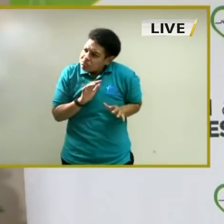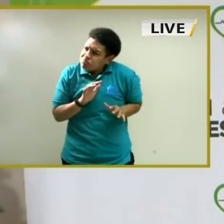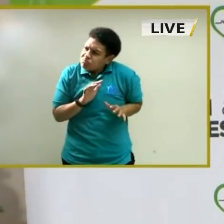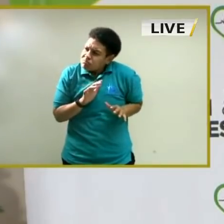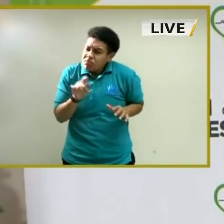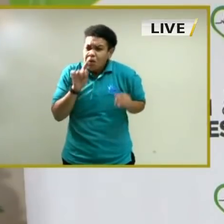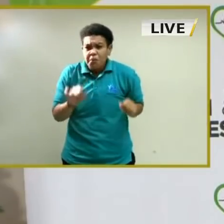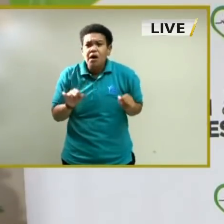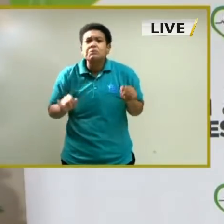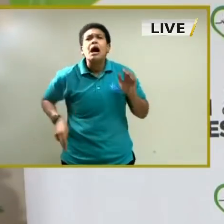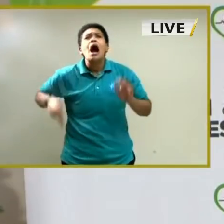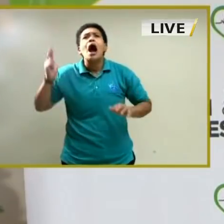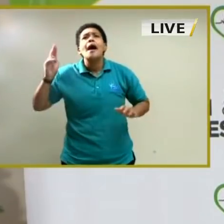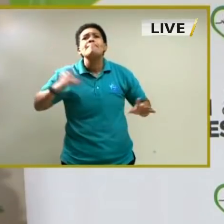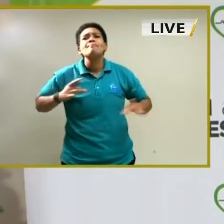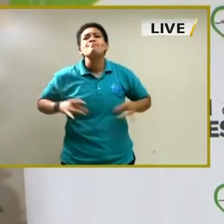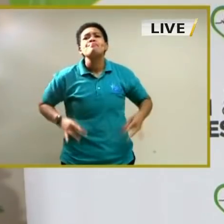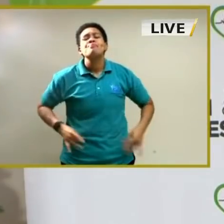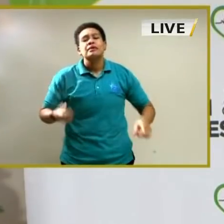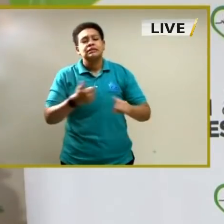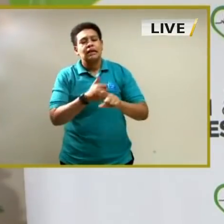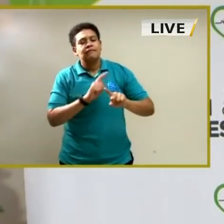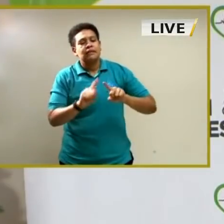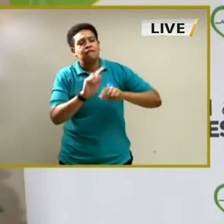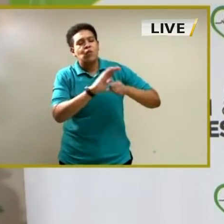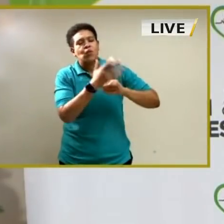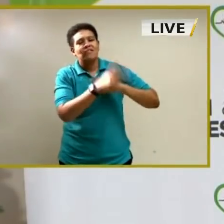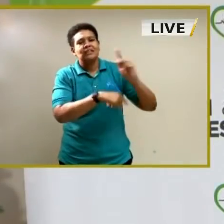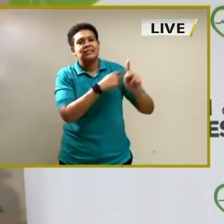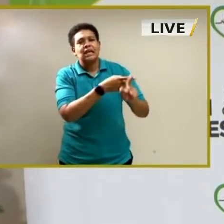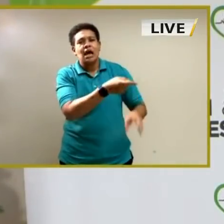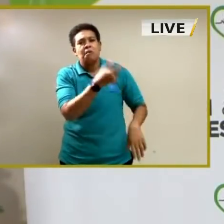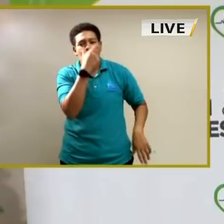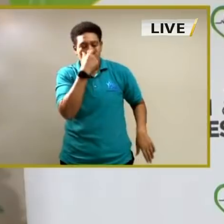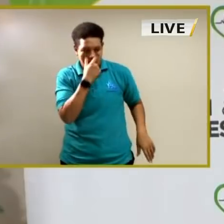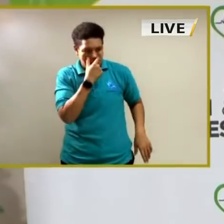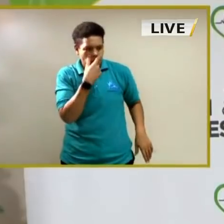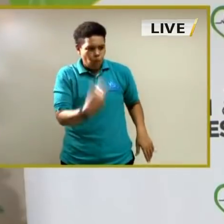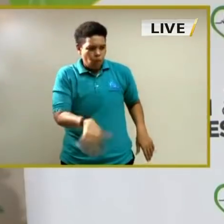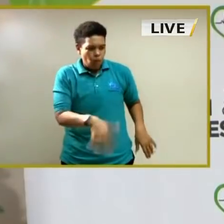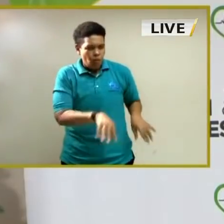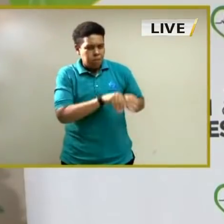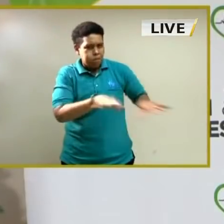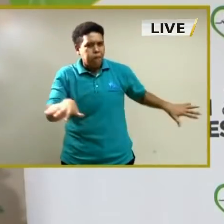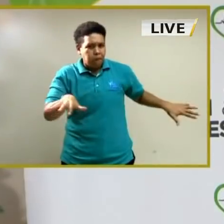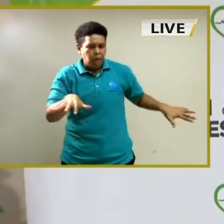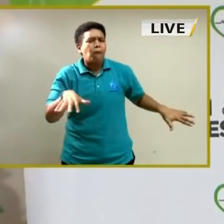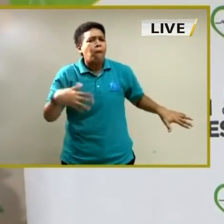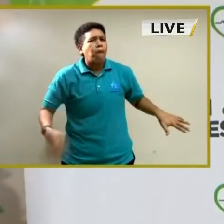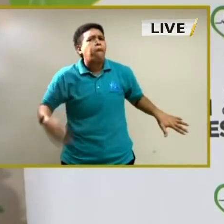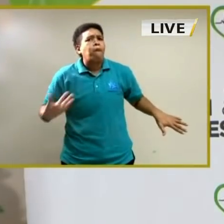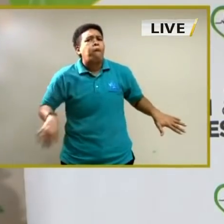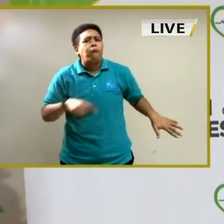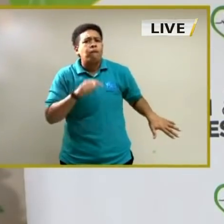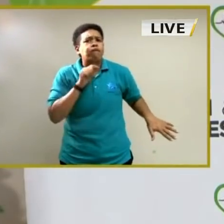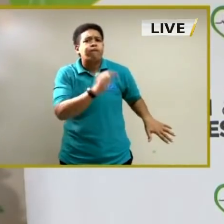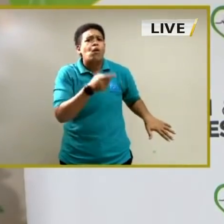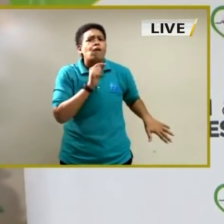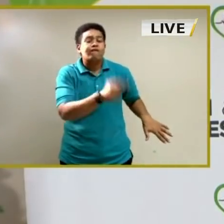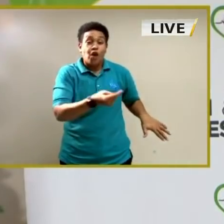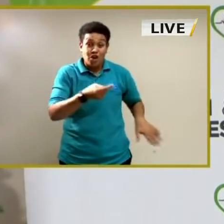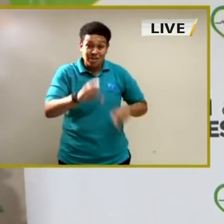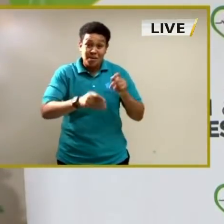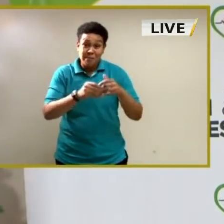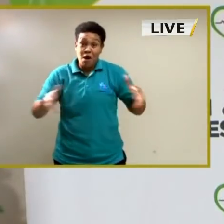highly contagious variant strain of the COVID-19 virus being in the population and once